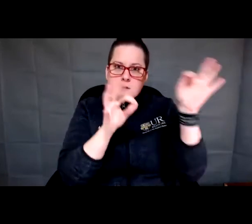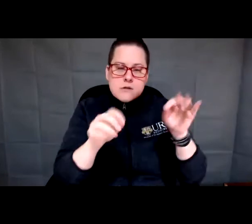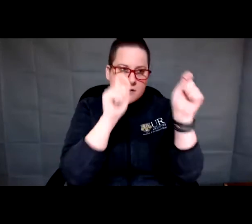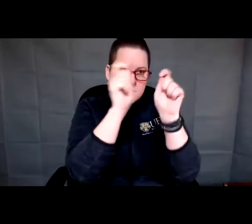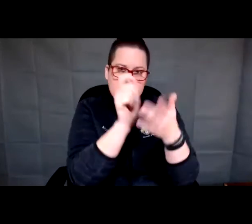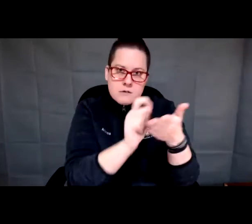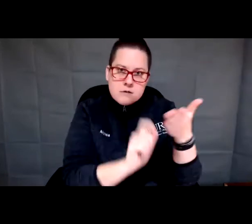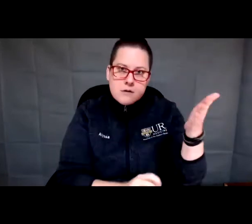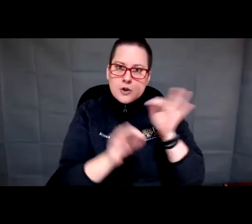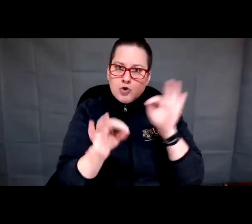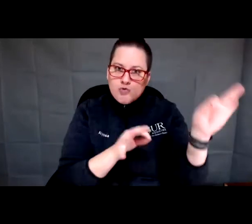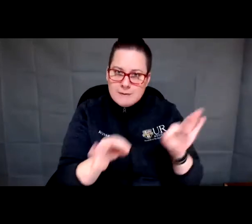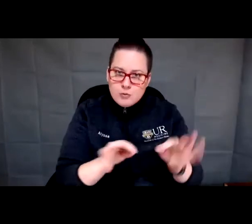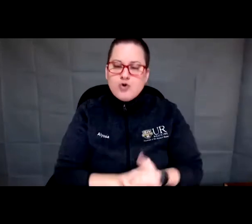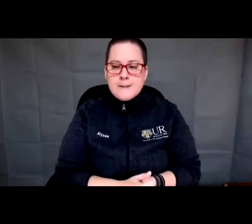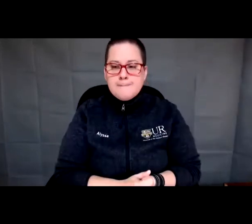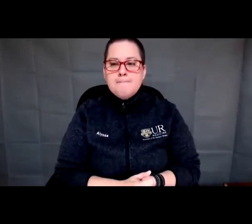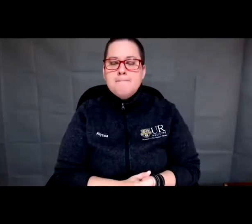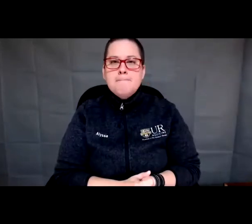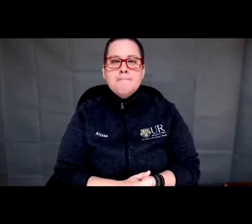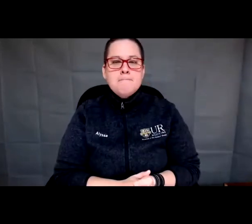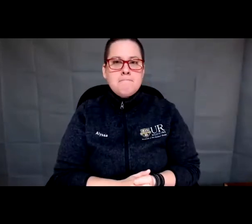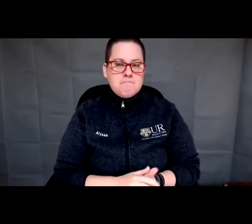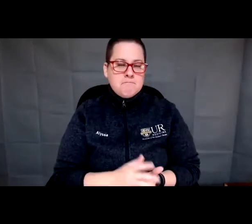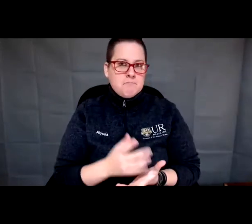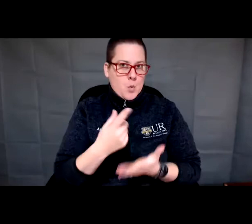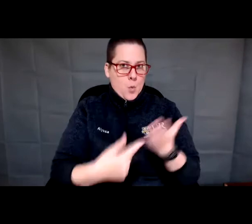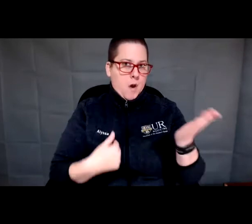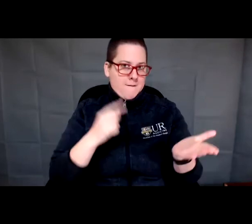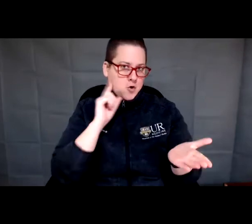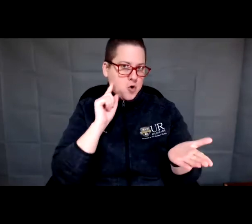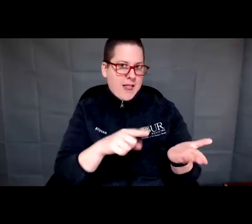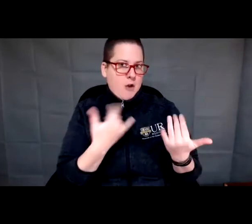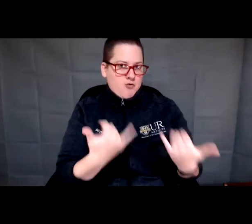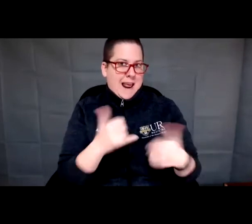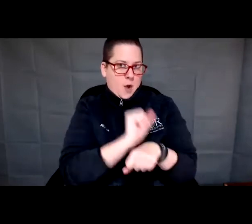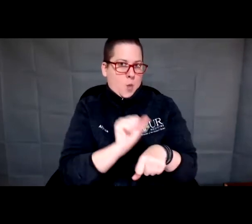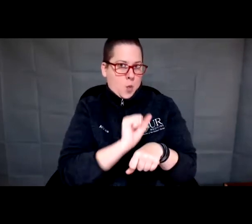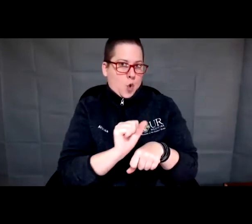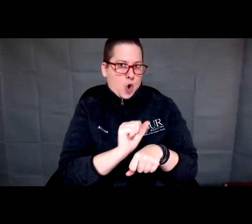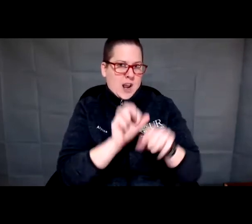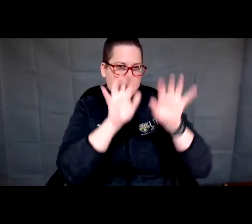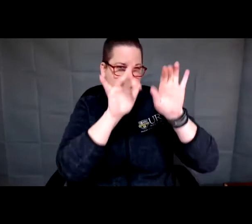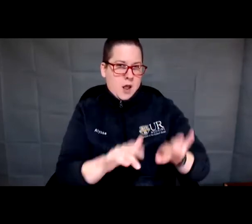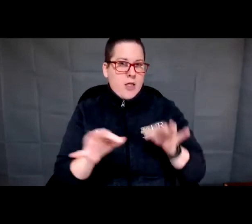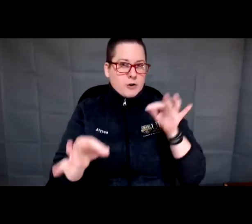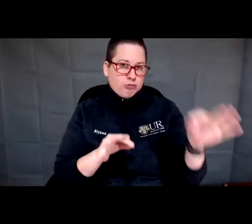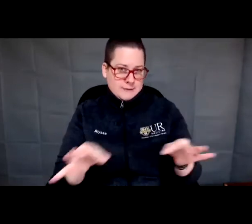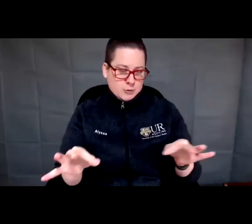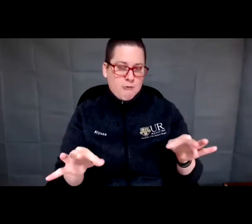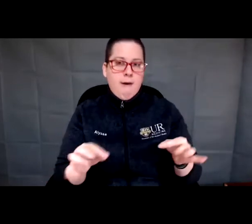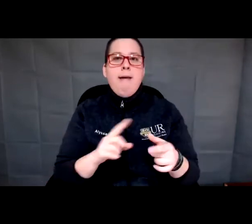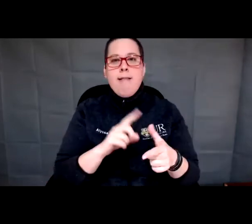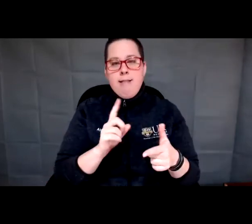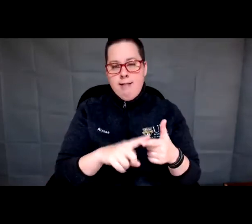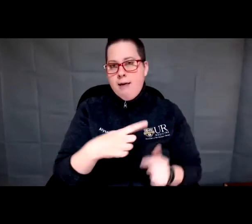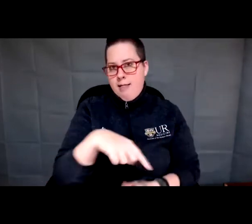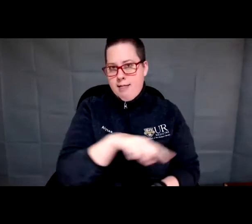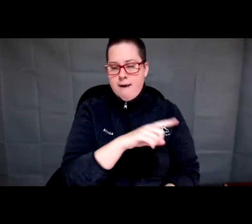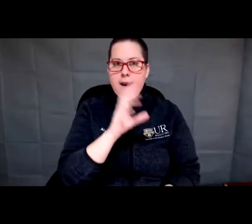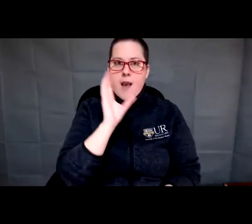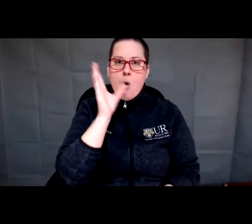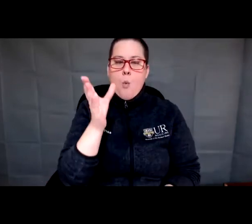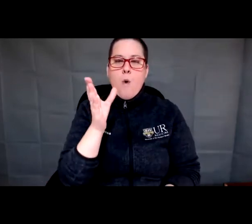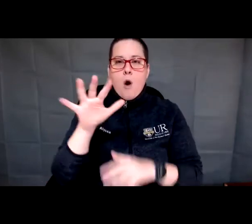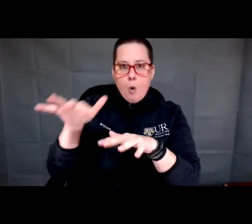together. And as I understand it, they're working on that now, and ultimately will engage in the